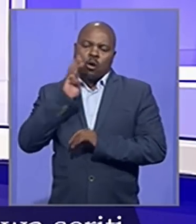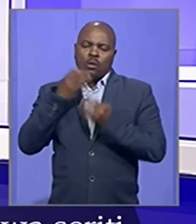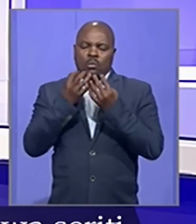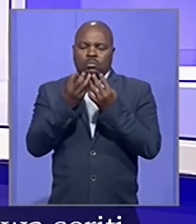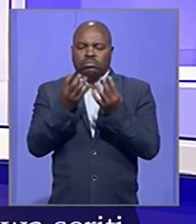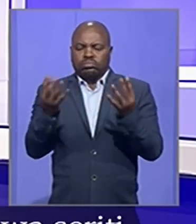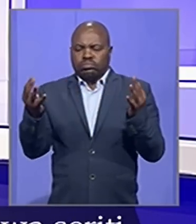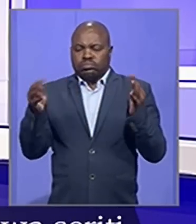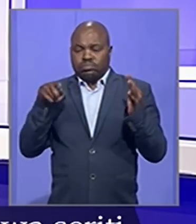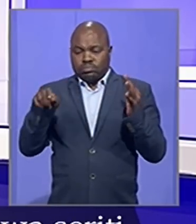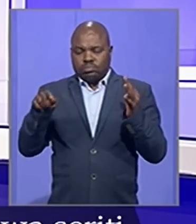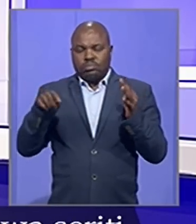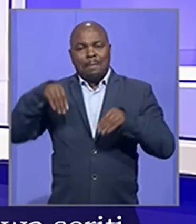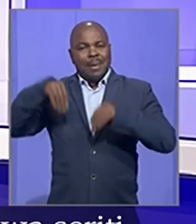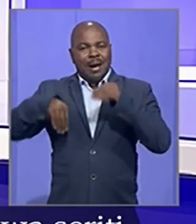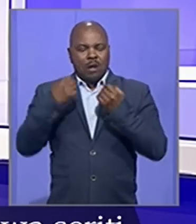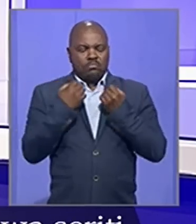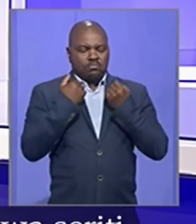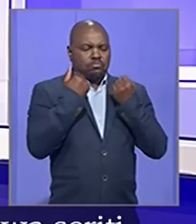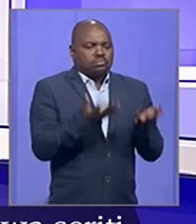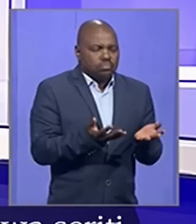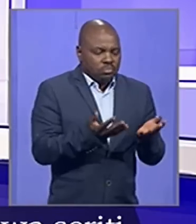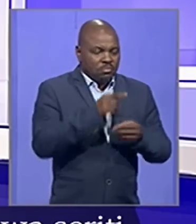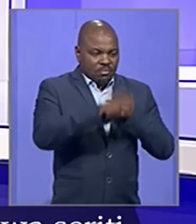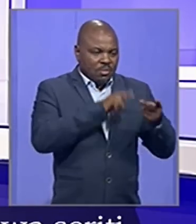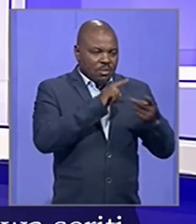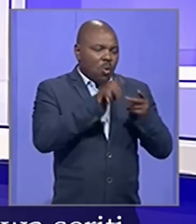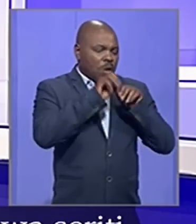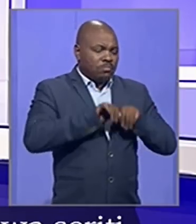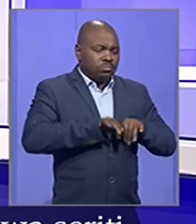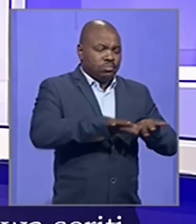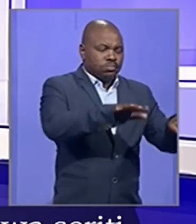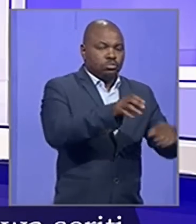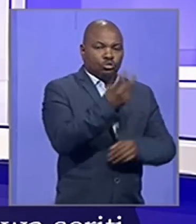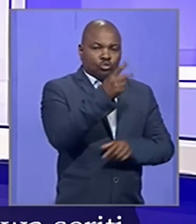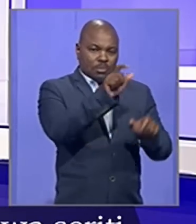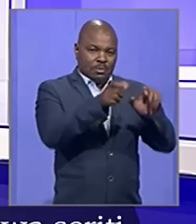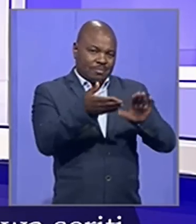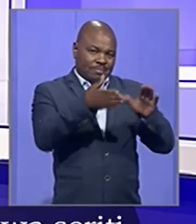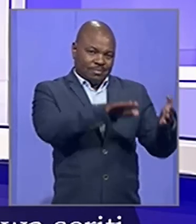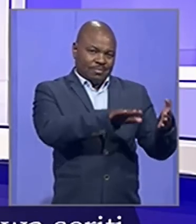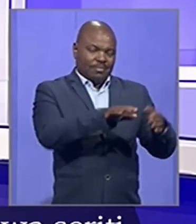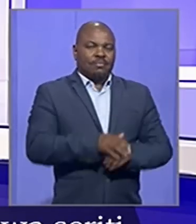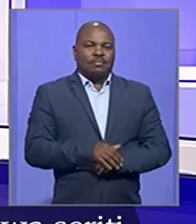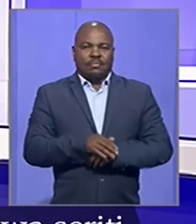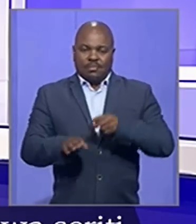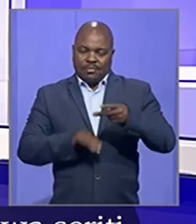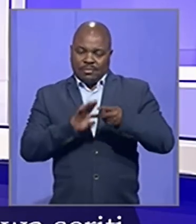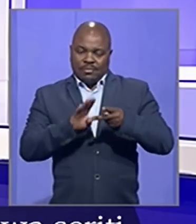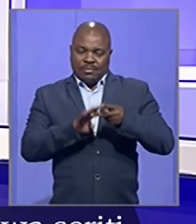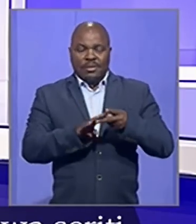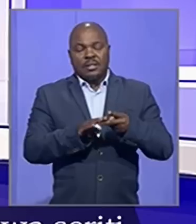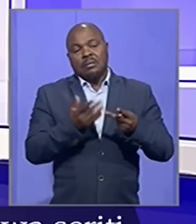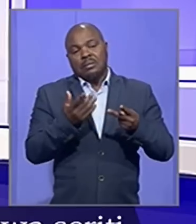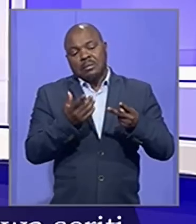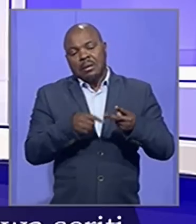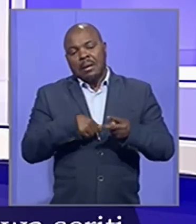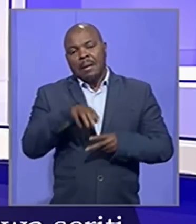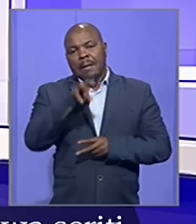ga leboto la letamo la moepo mo go hlokofetšego batho ba babedi ka go le lengwe le bjale setopo